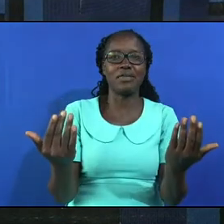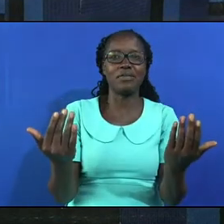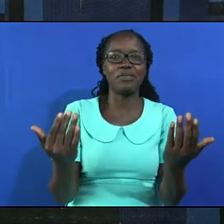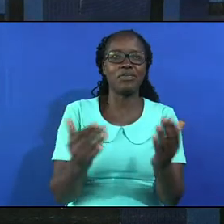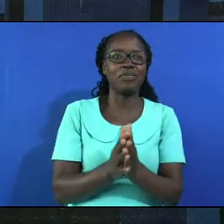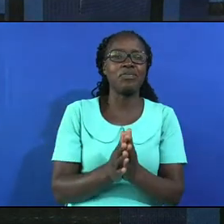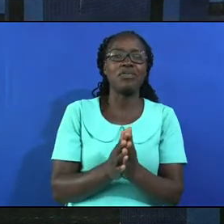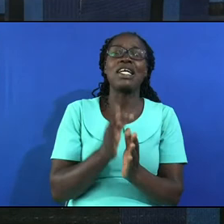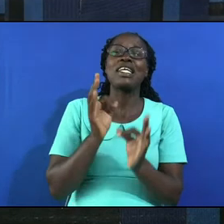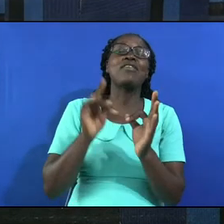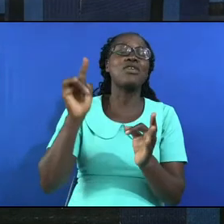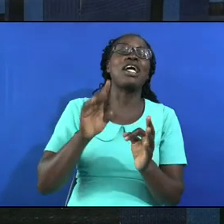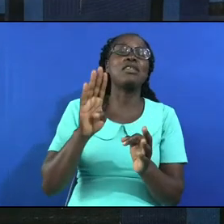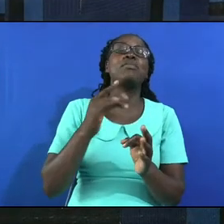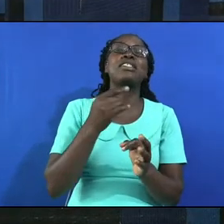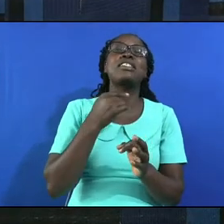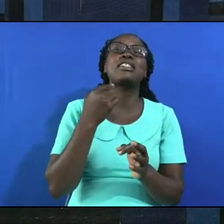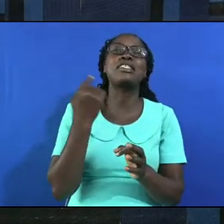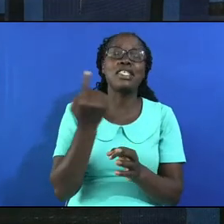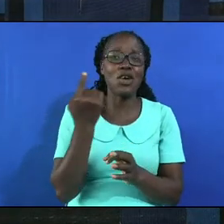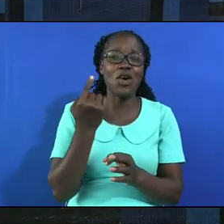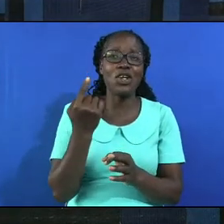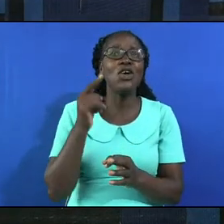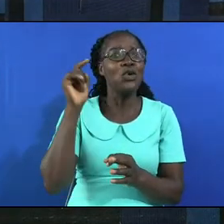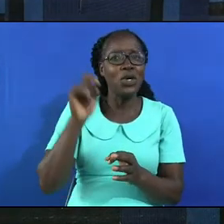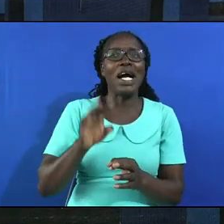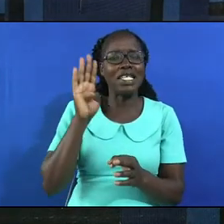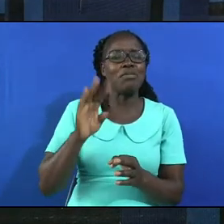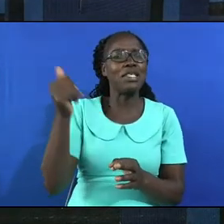single, I can't hear you. If you can't be